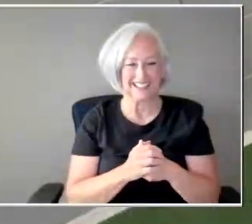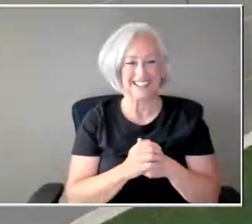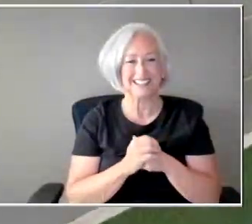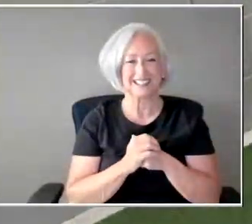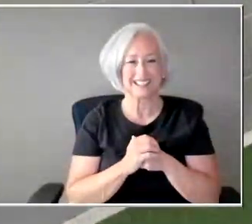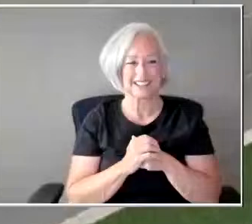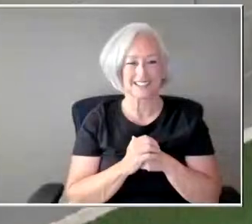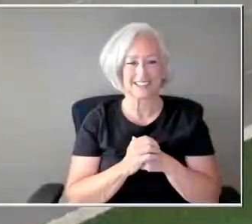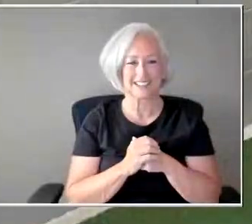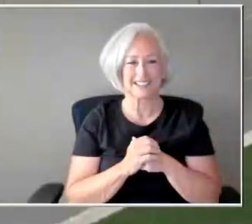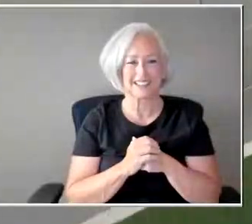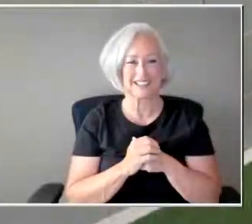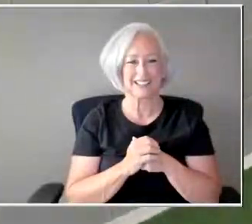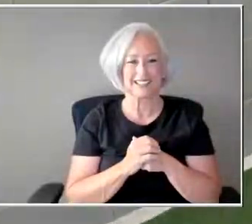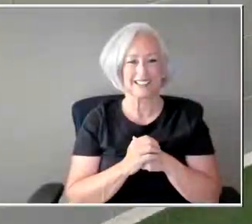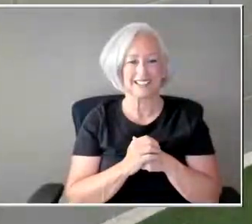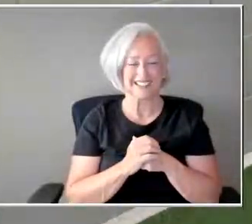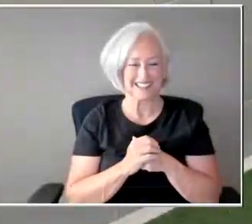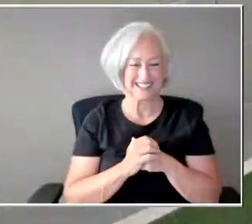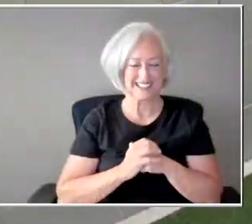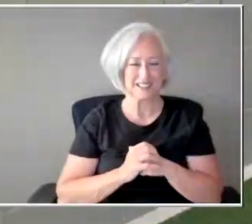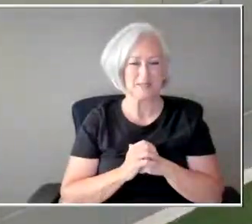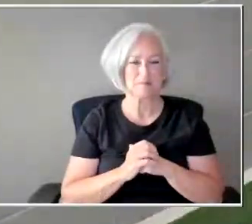pop it up, pop it down.